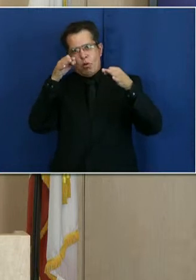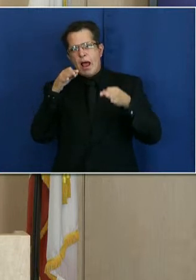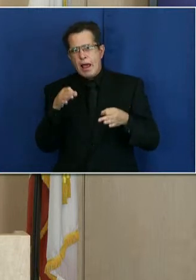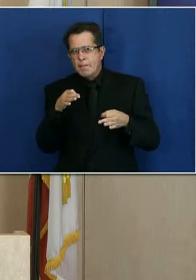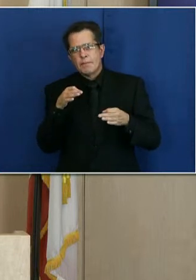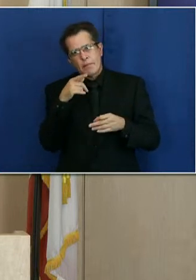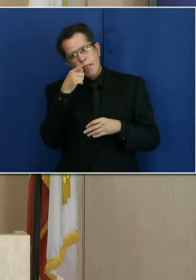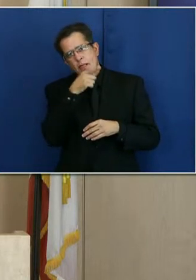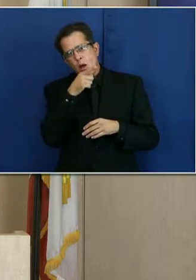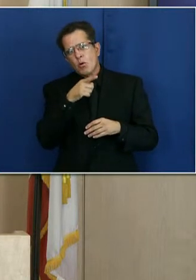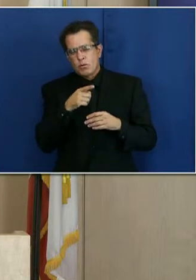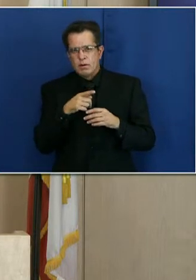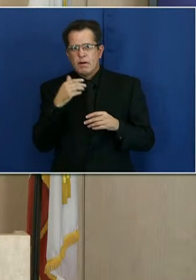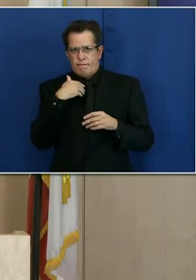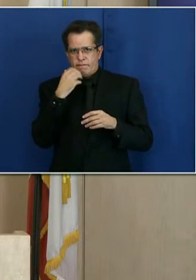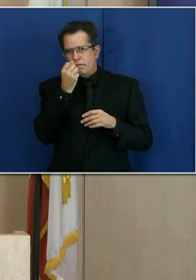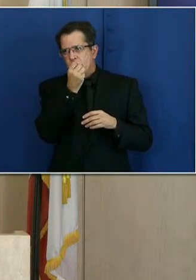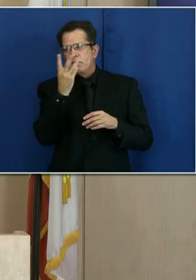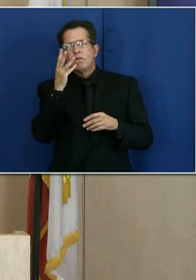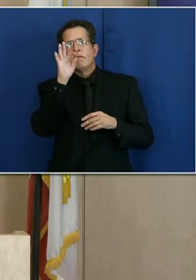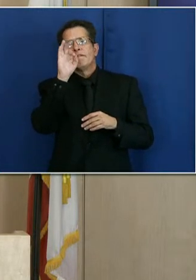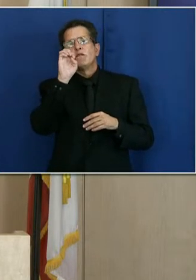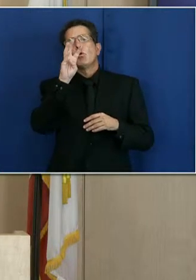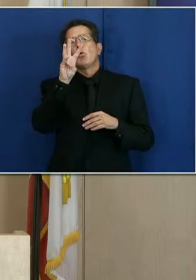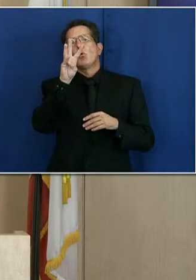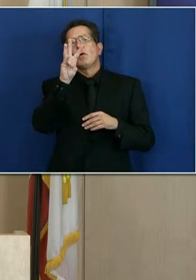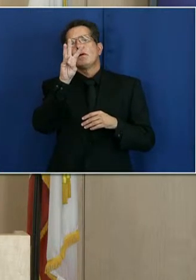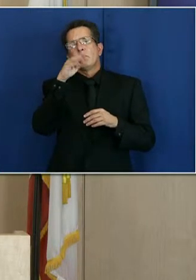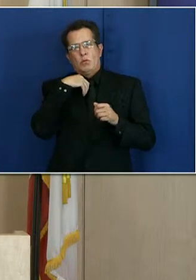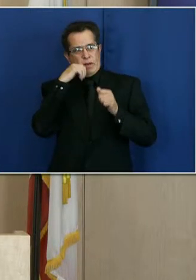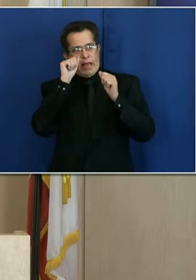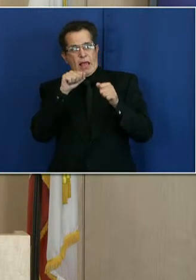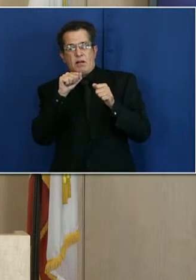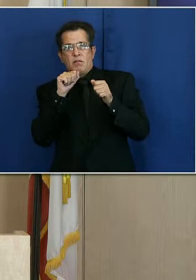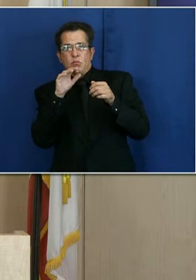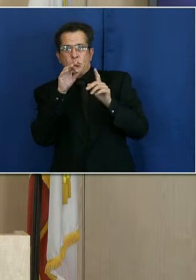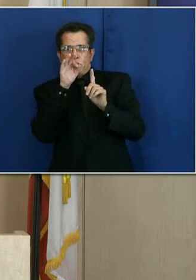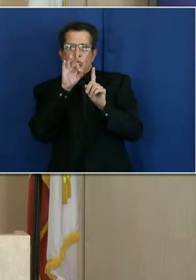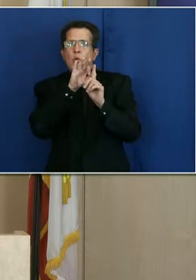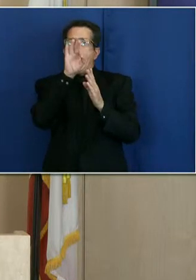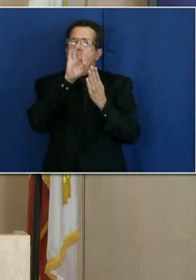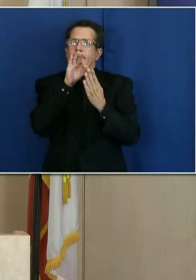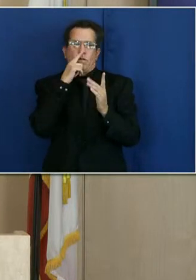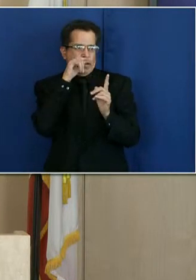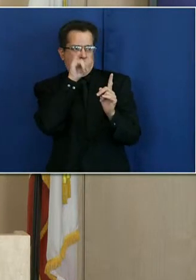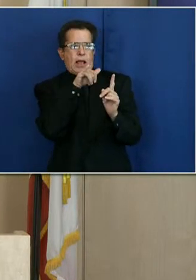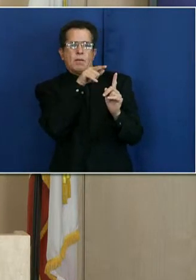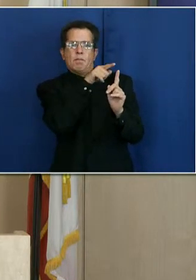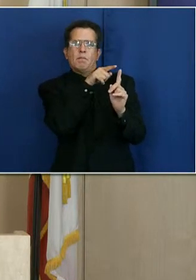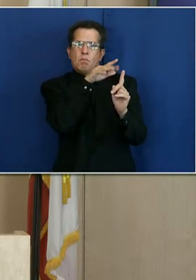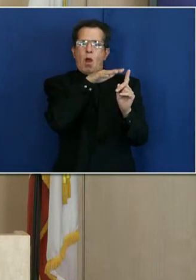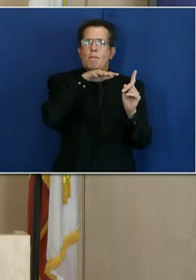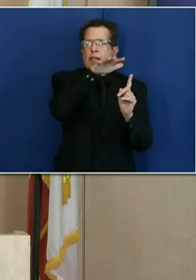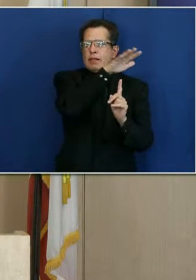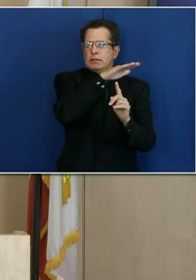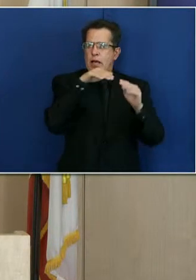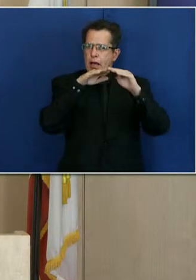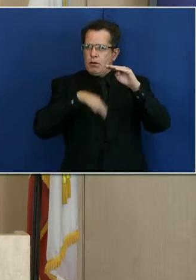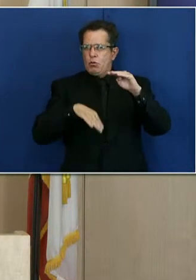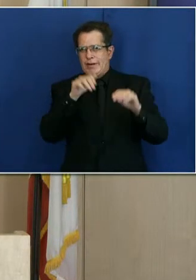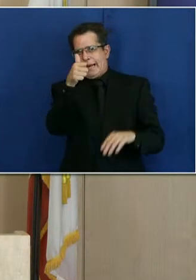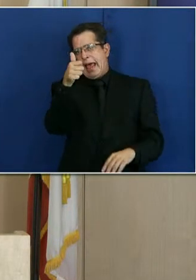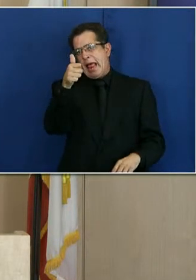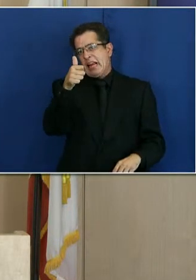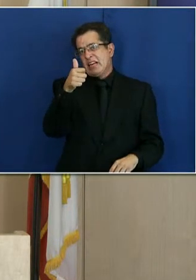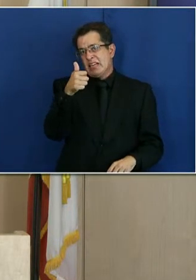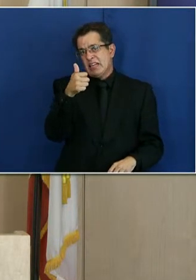very few cases that we can link to that population. It's at this point less than 10 that we're aware of